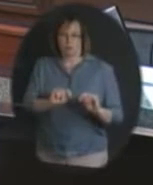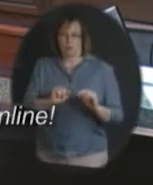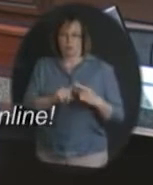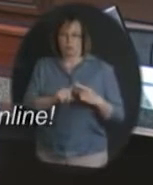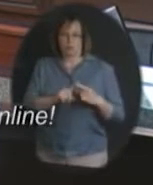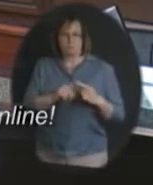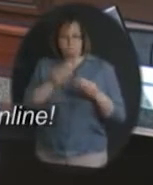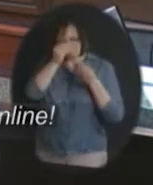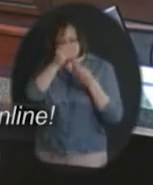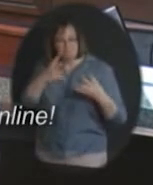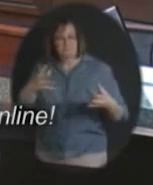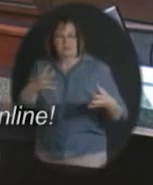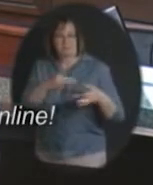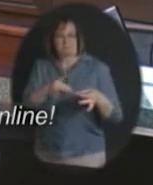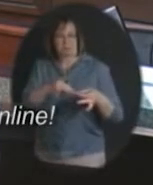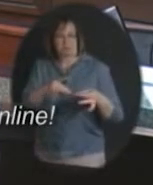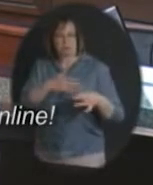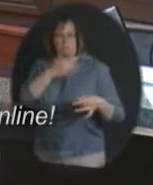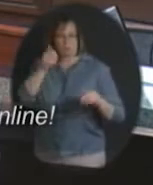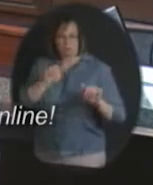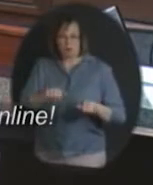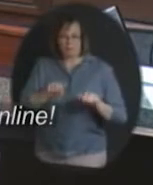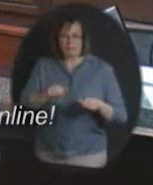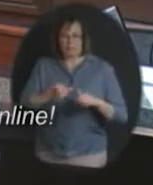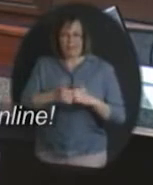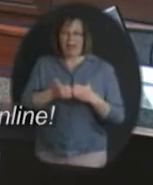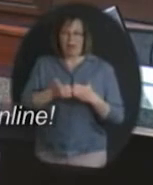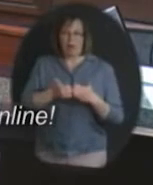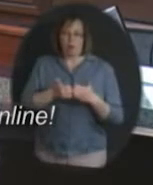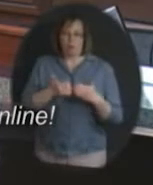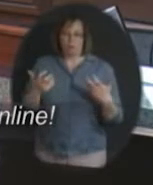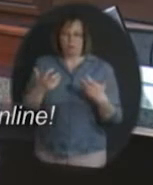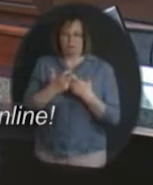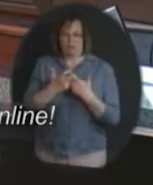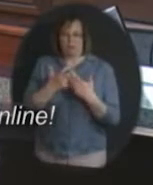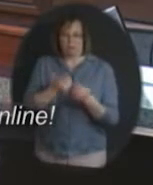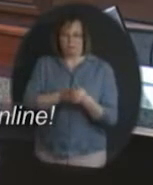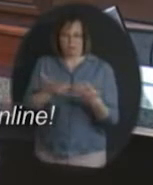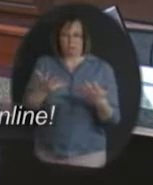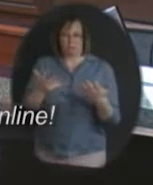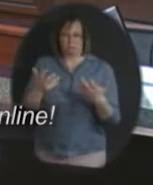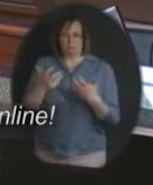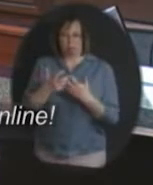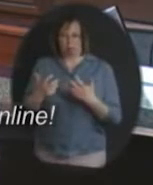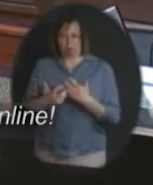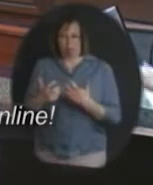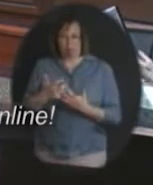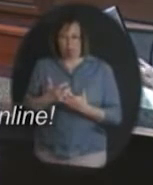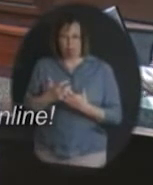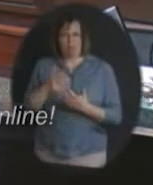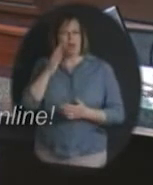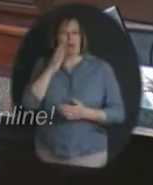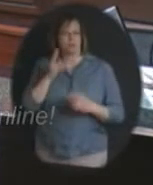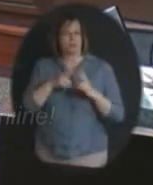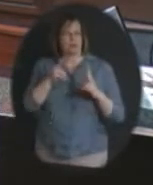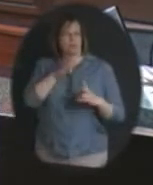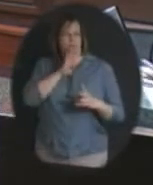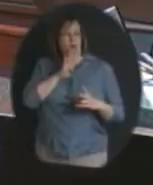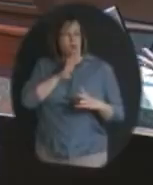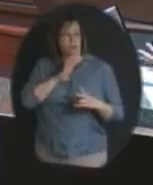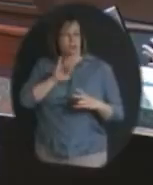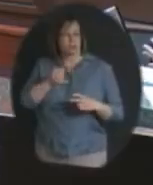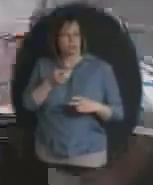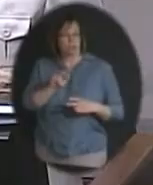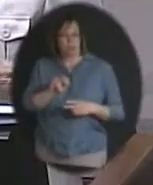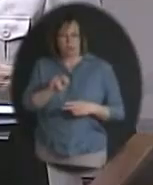to convey the message to the best of our ability of how we fit all the pieces together financially. I know that's very frustrating. John Hutchison